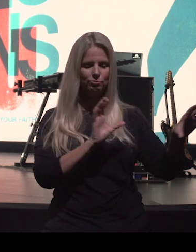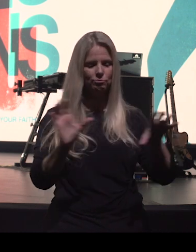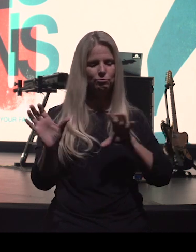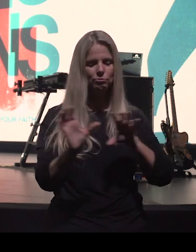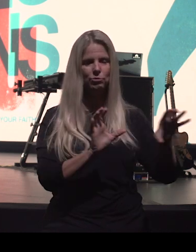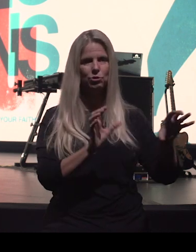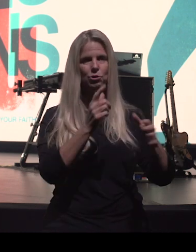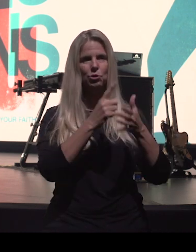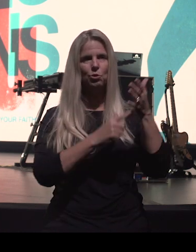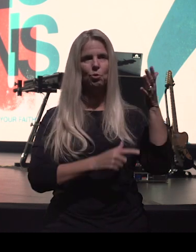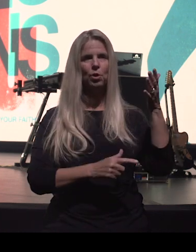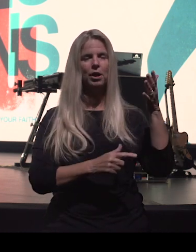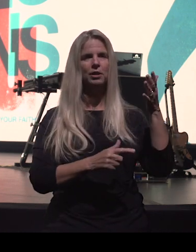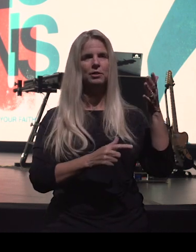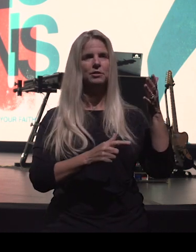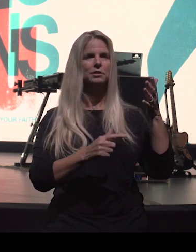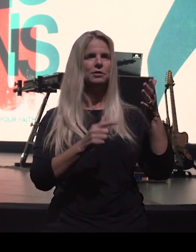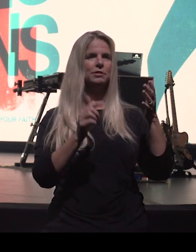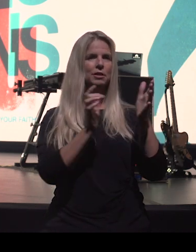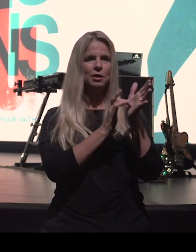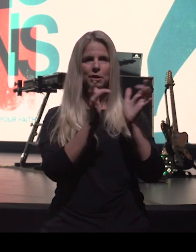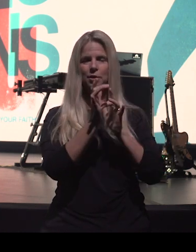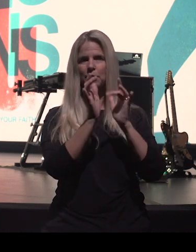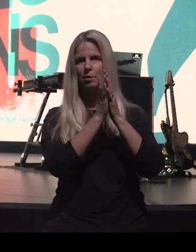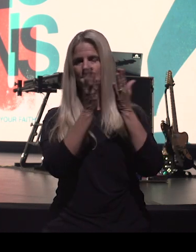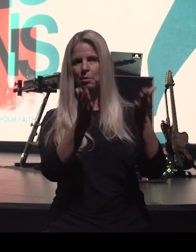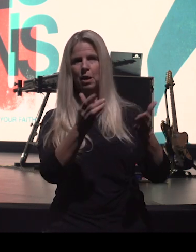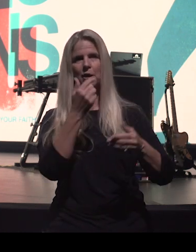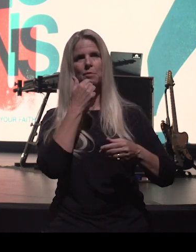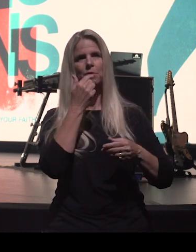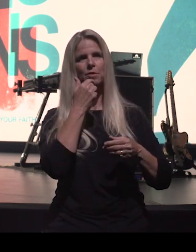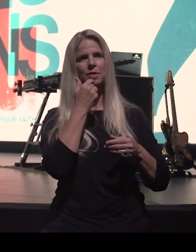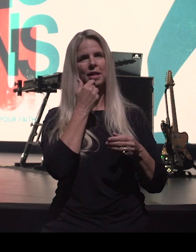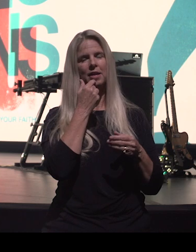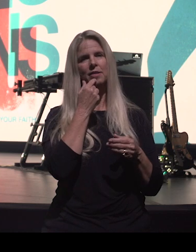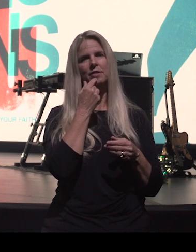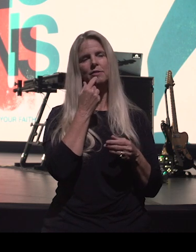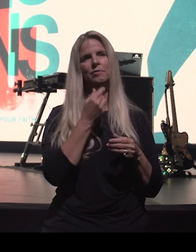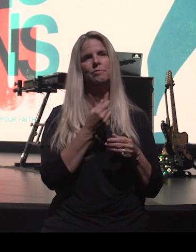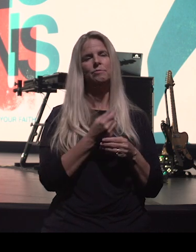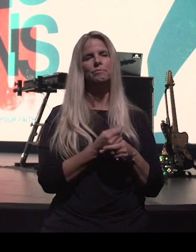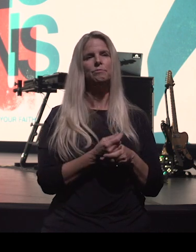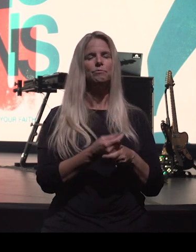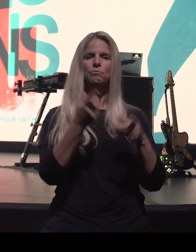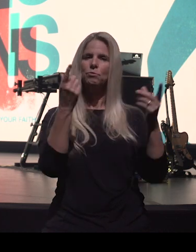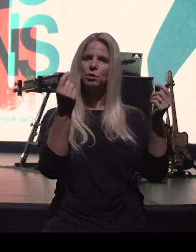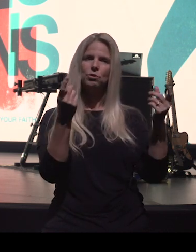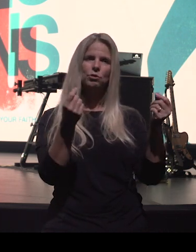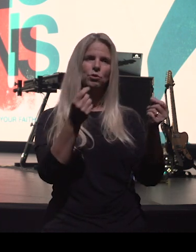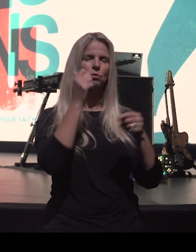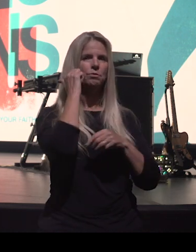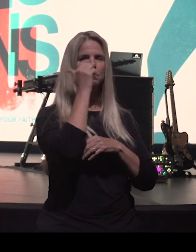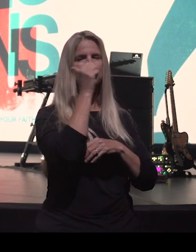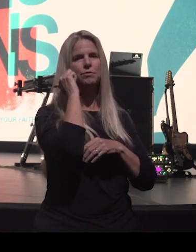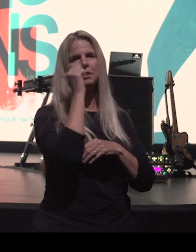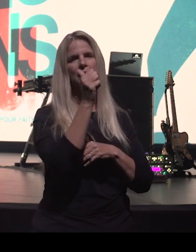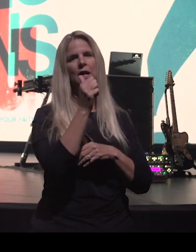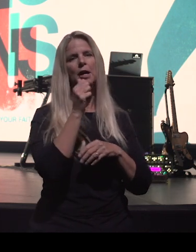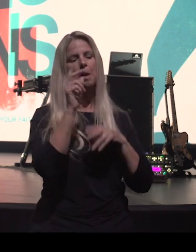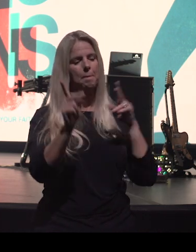strength. Your hands represent your strength and your will and your actions. And I'm telling you that people get